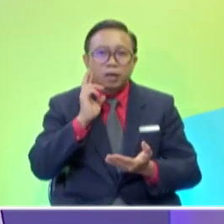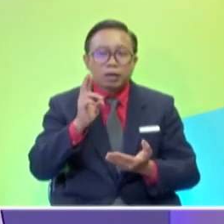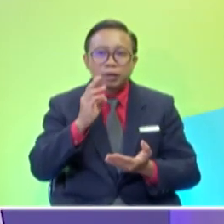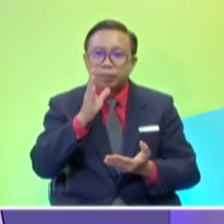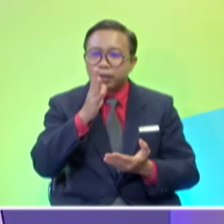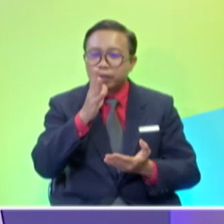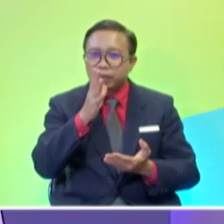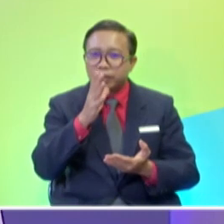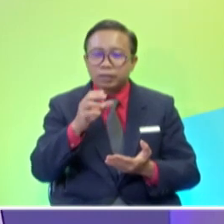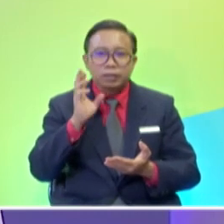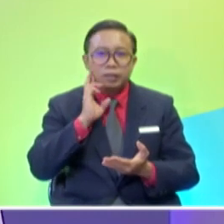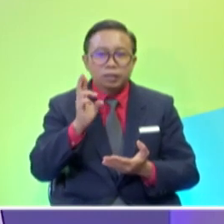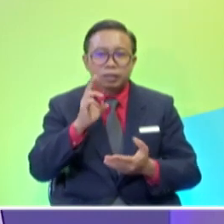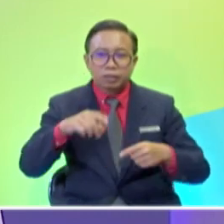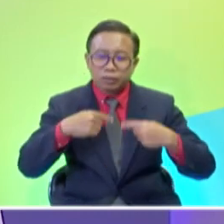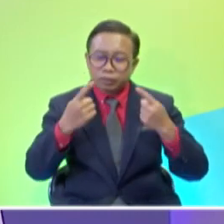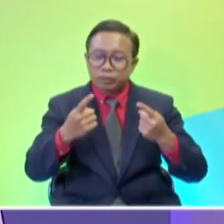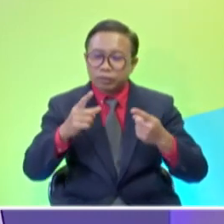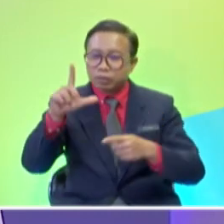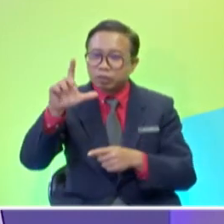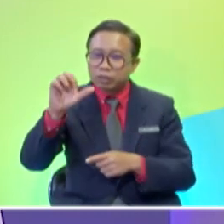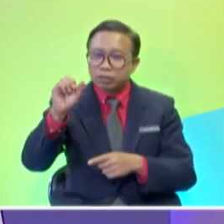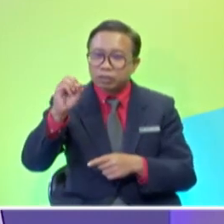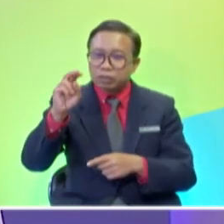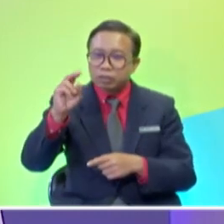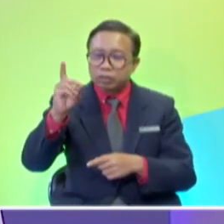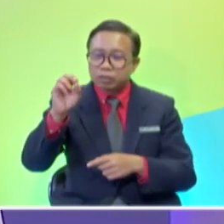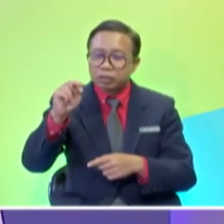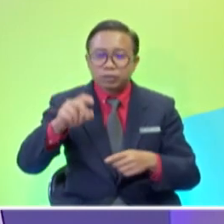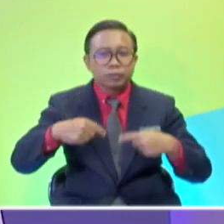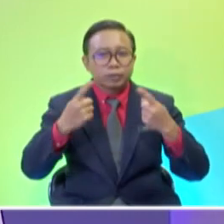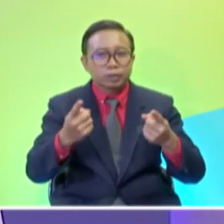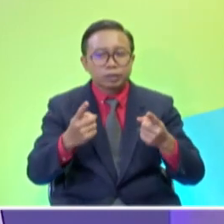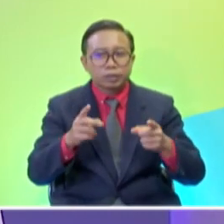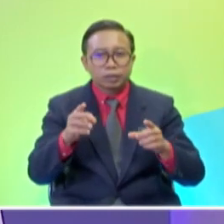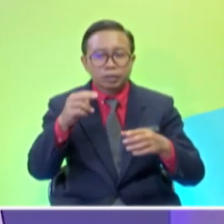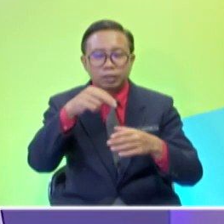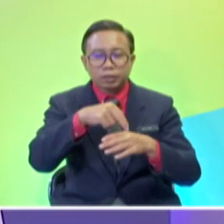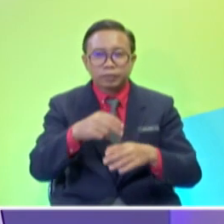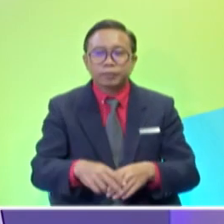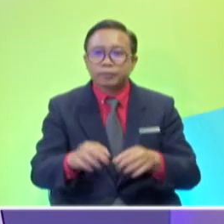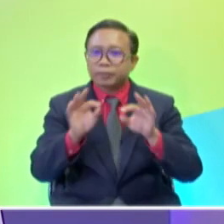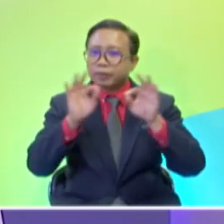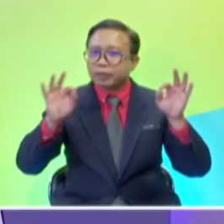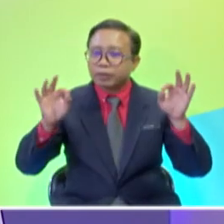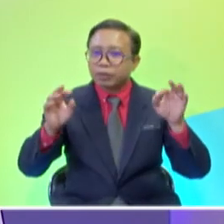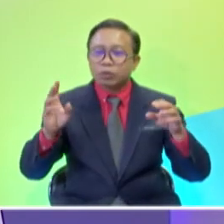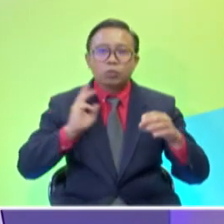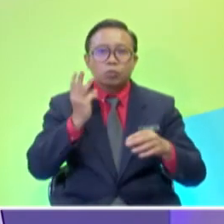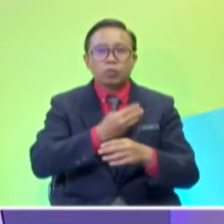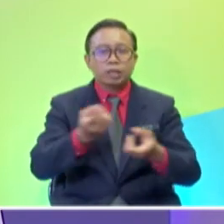London, going to Buckingham Palace and going to the London Eye. Because of the sentence, we came